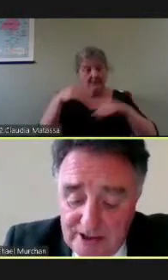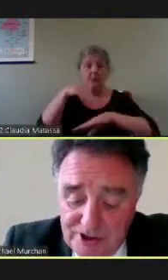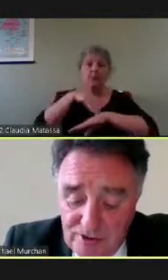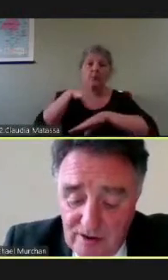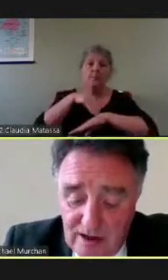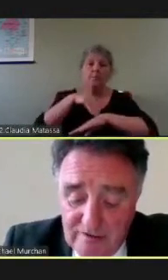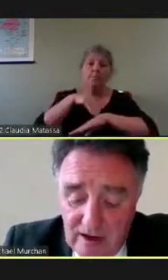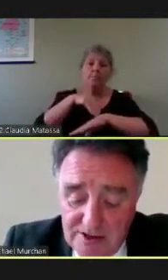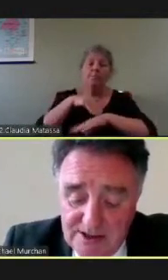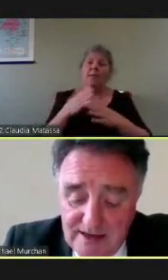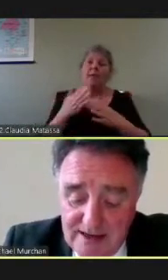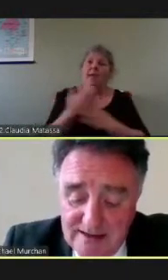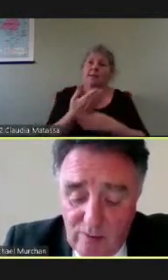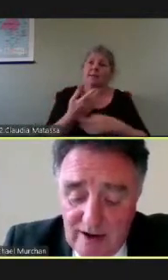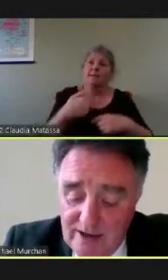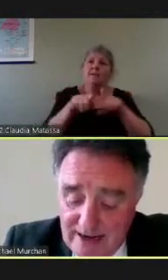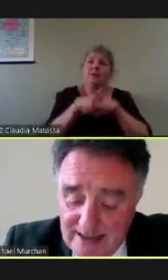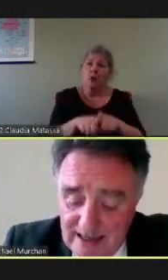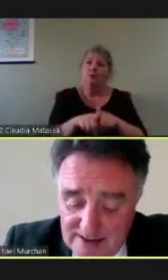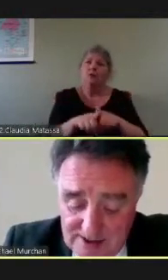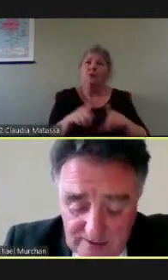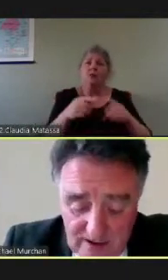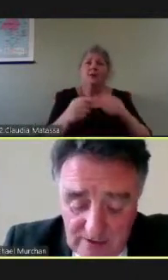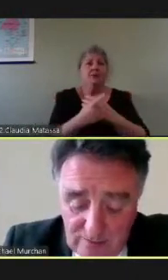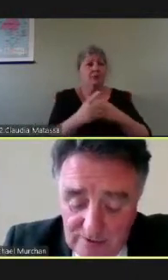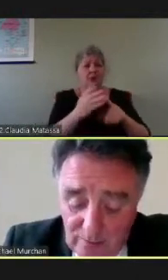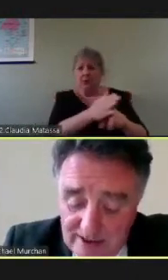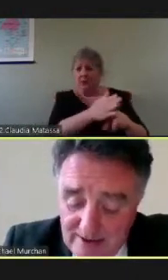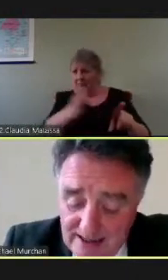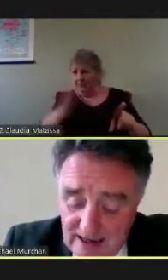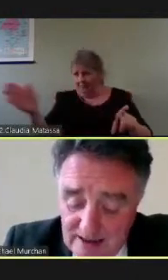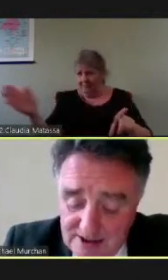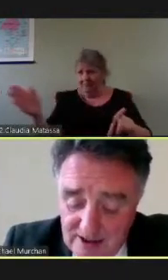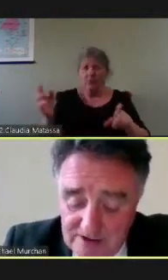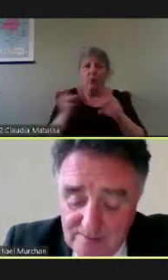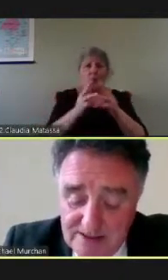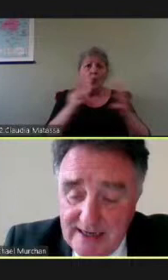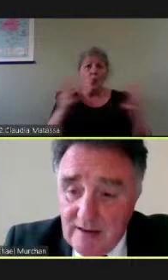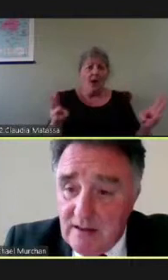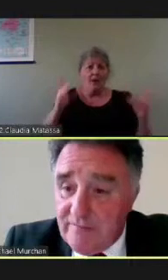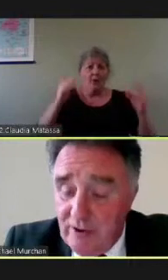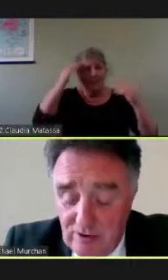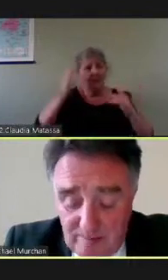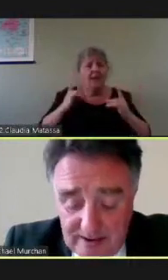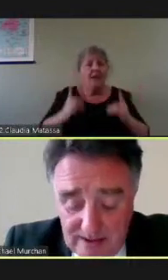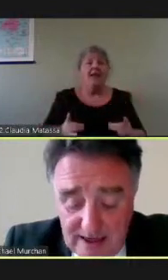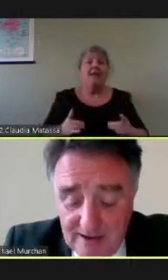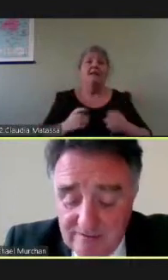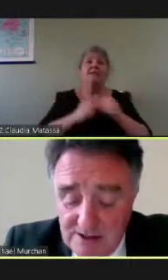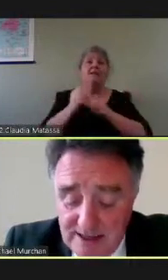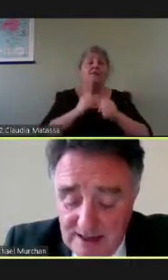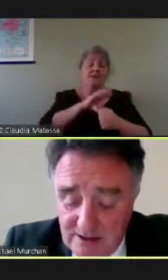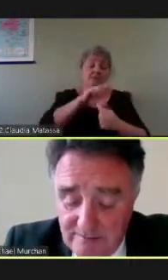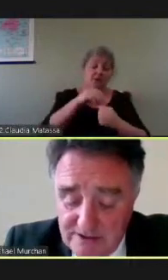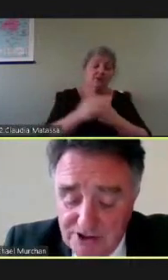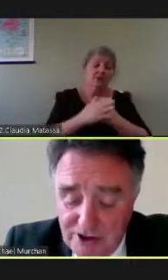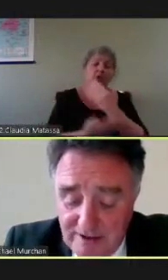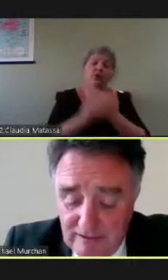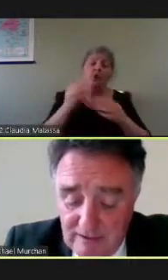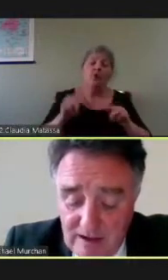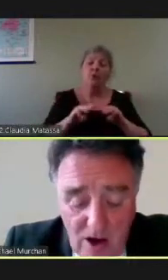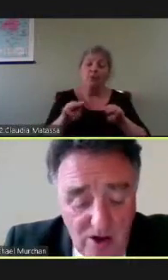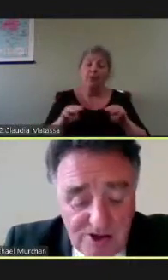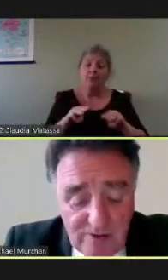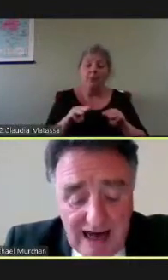is also an issue across the wider mental health service, particularly for younger people and across the health service